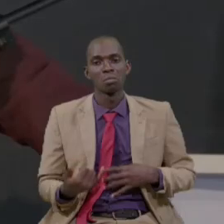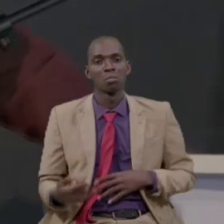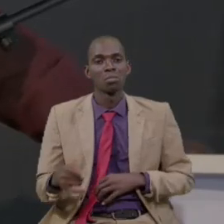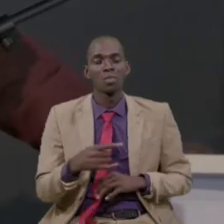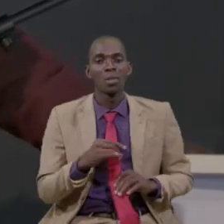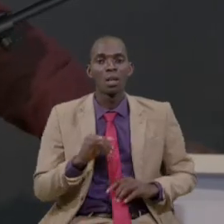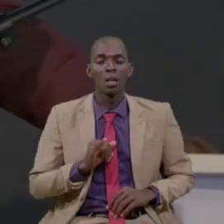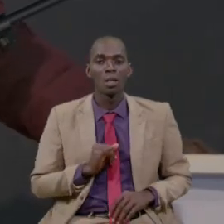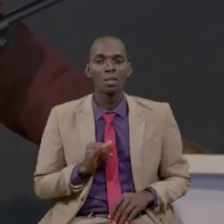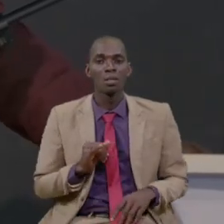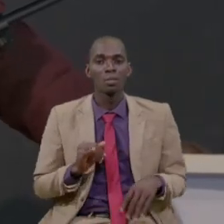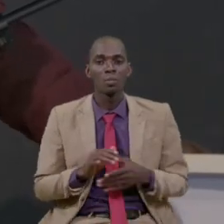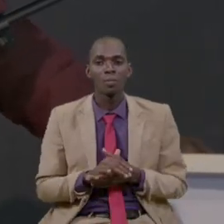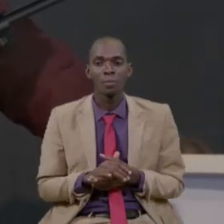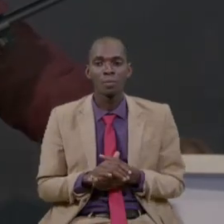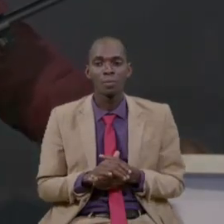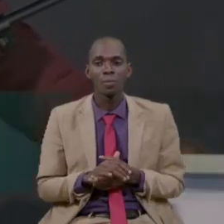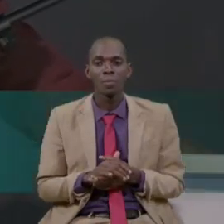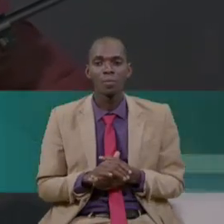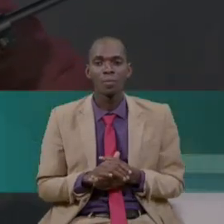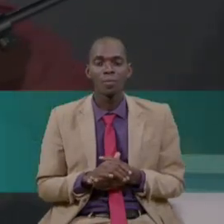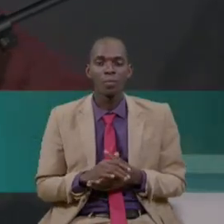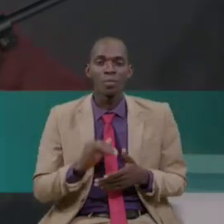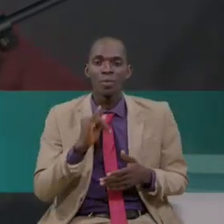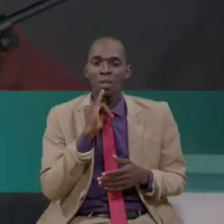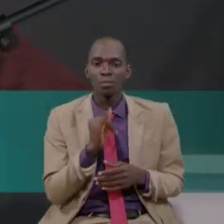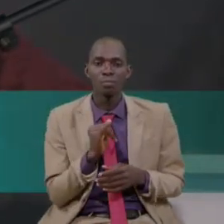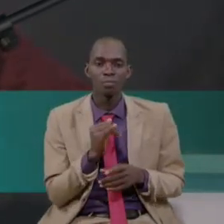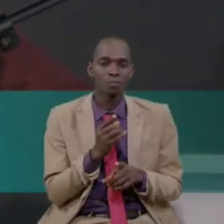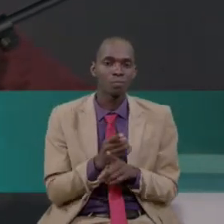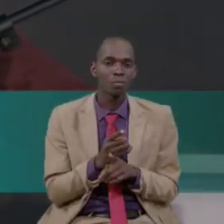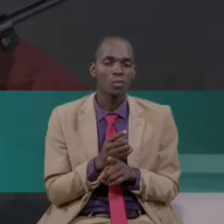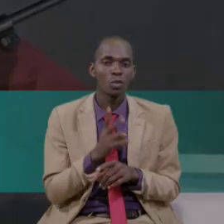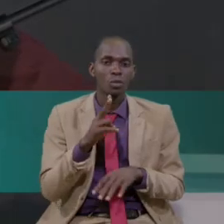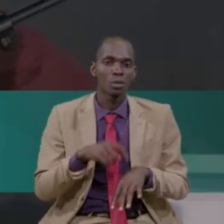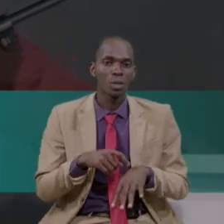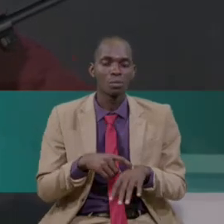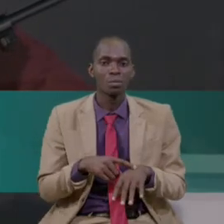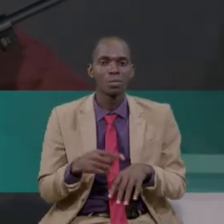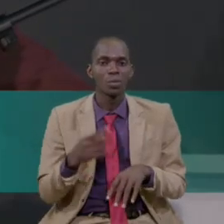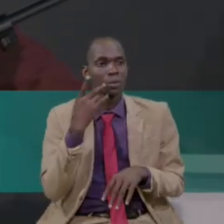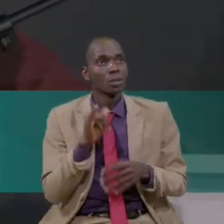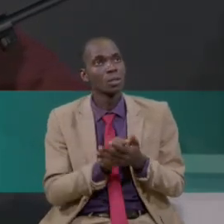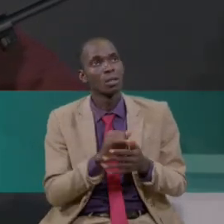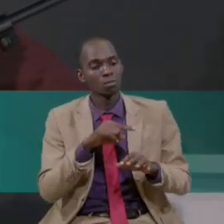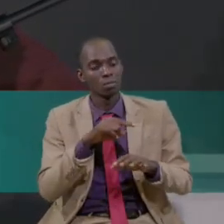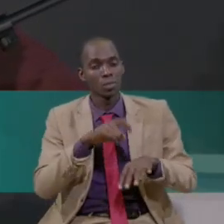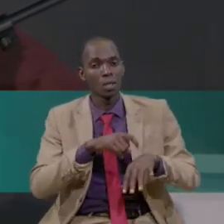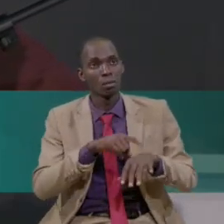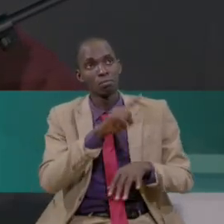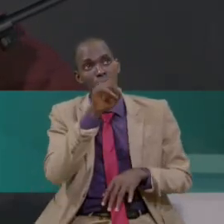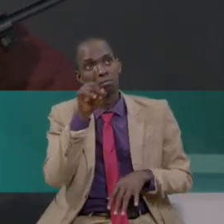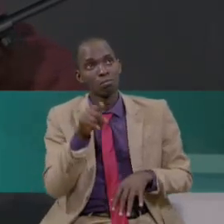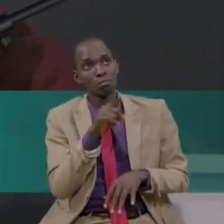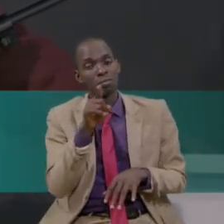clock is right twice a day. Look at that clock. It's dead. The battery is gone.